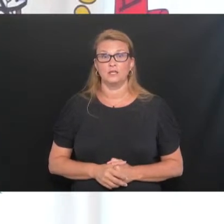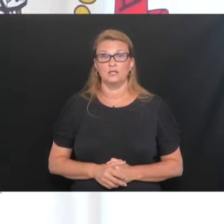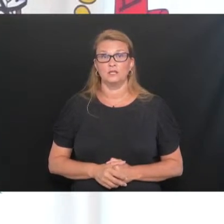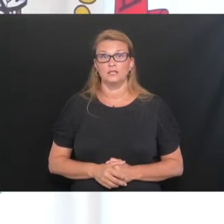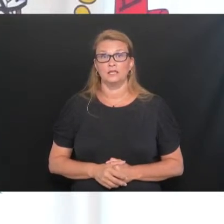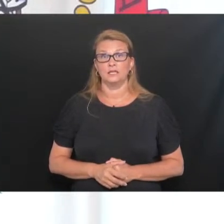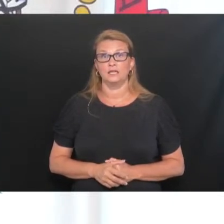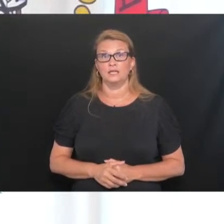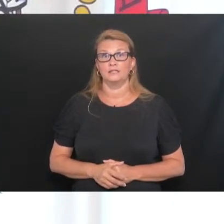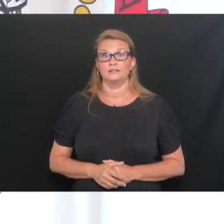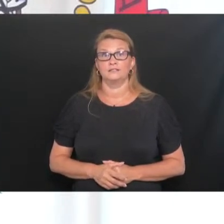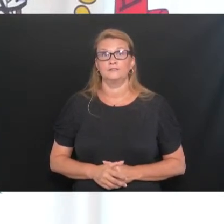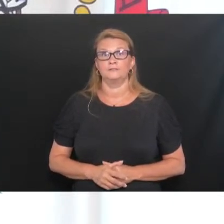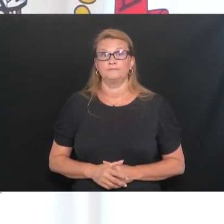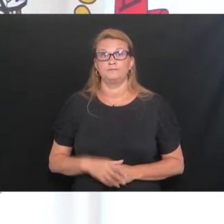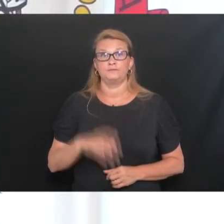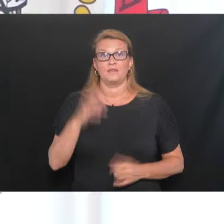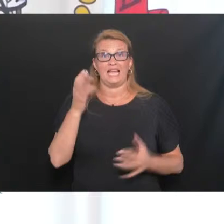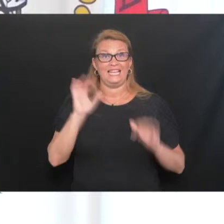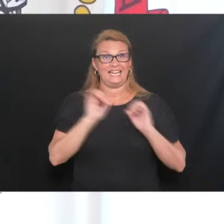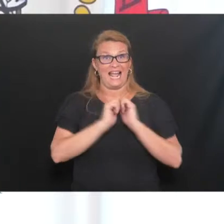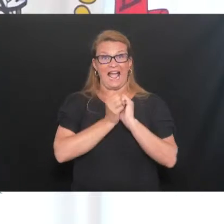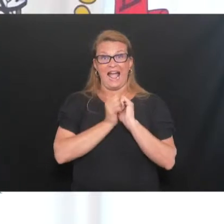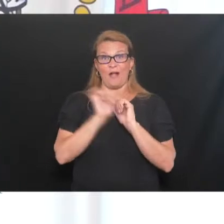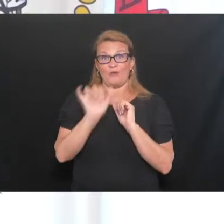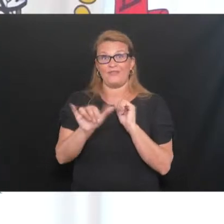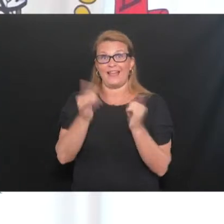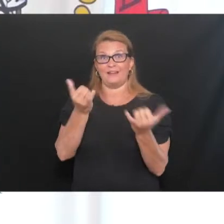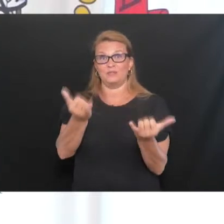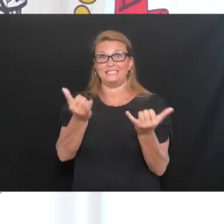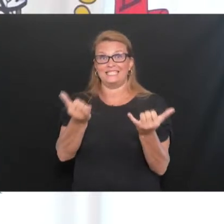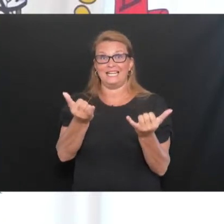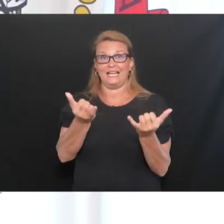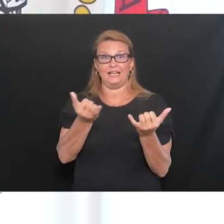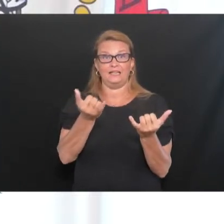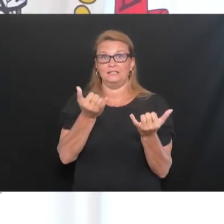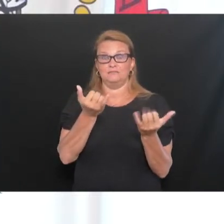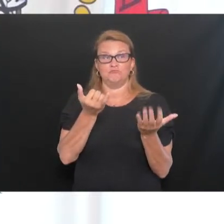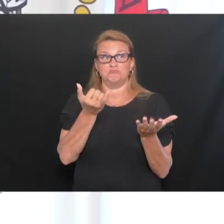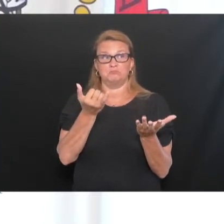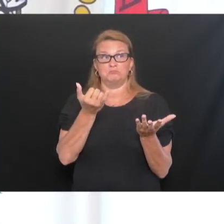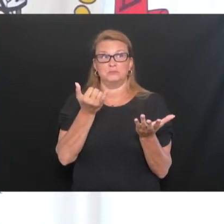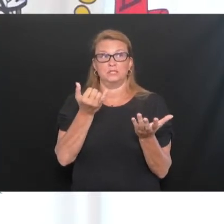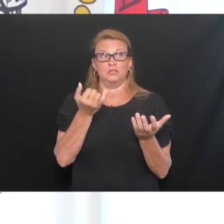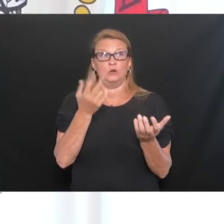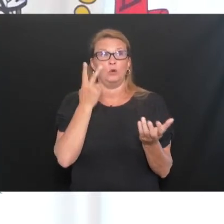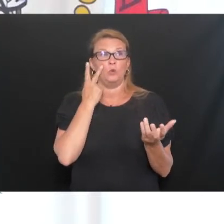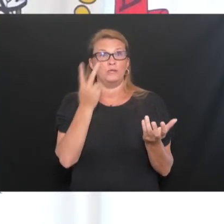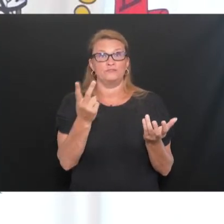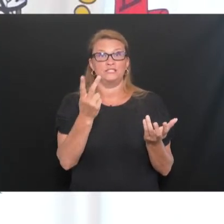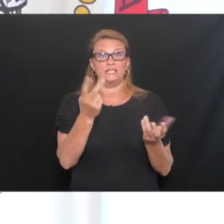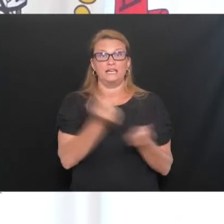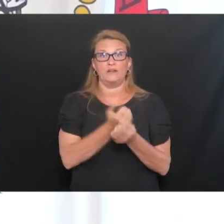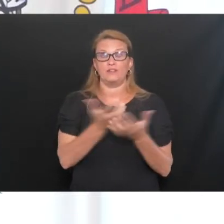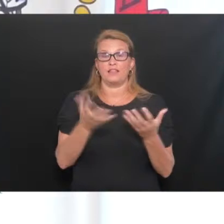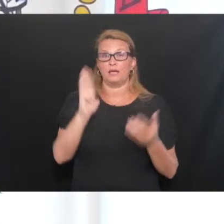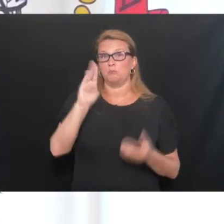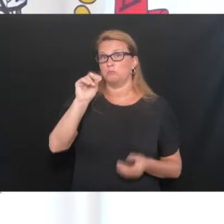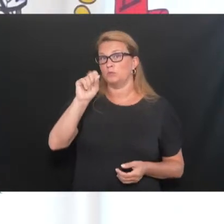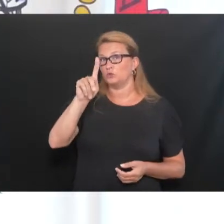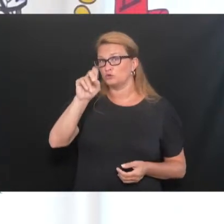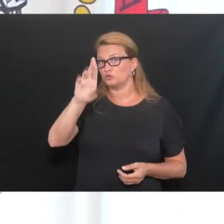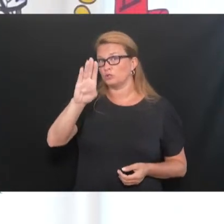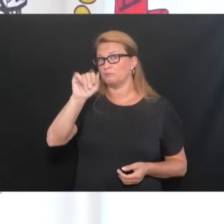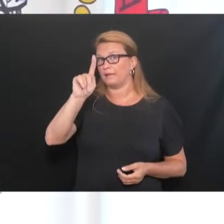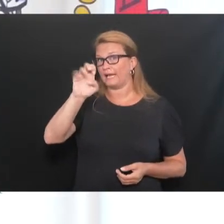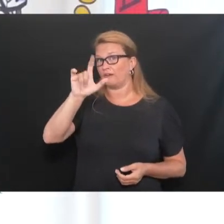how effective that vaccine is today to protect them against this Delta variant. And so from the standpoint of our booster battlefield assessment,